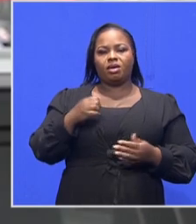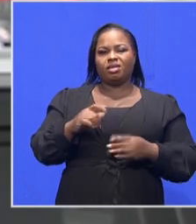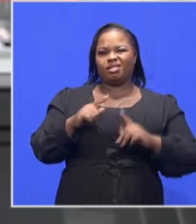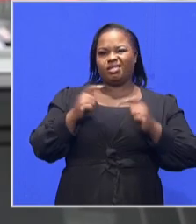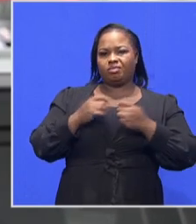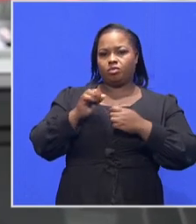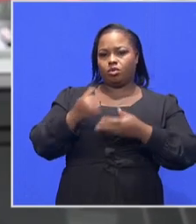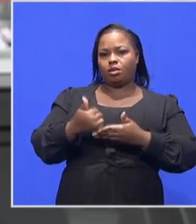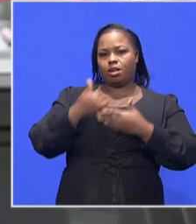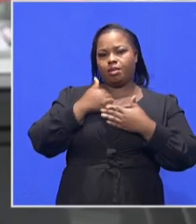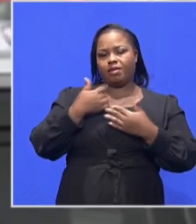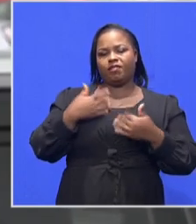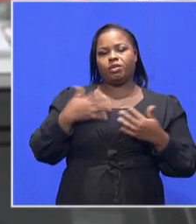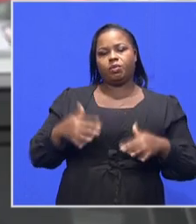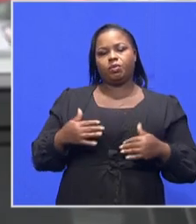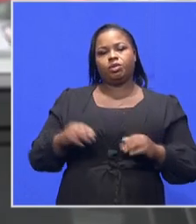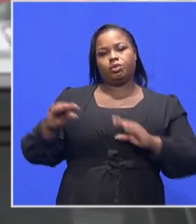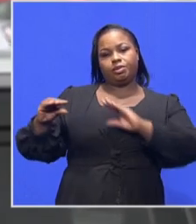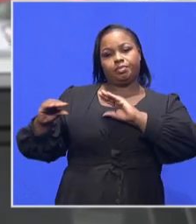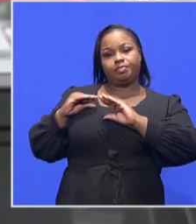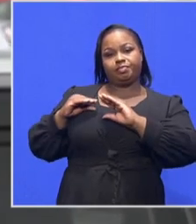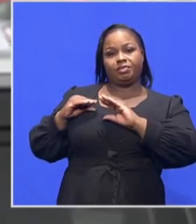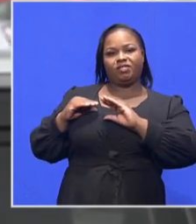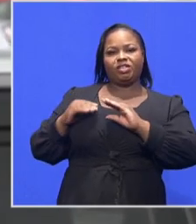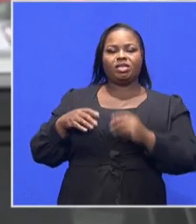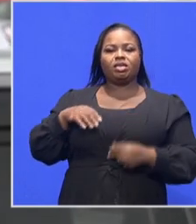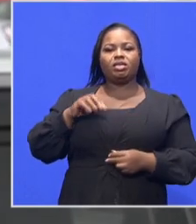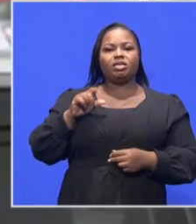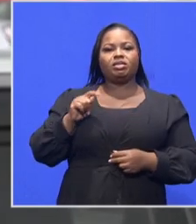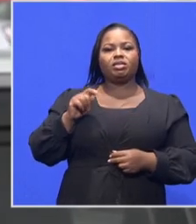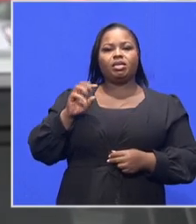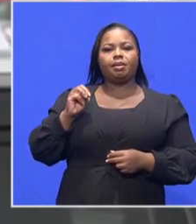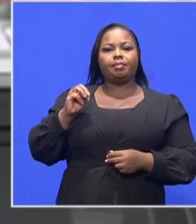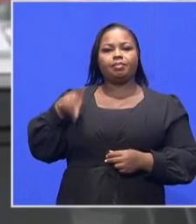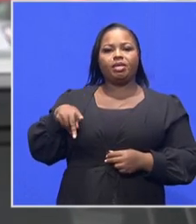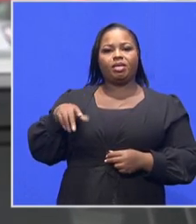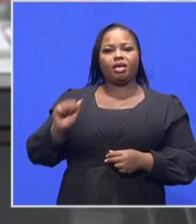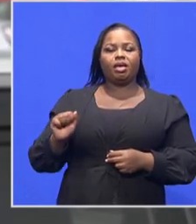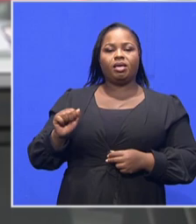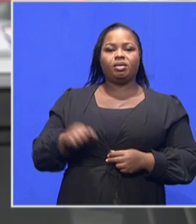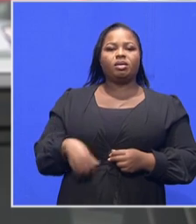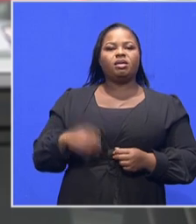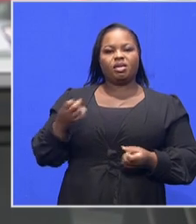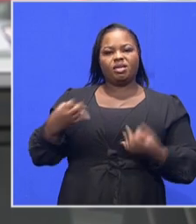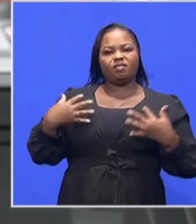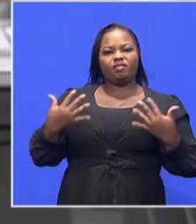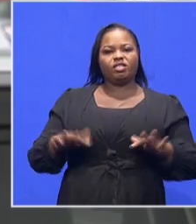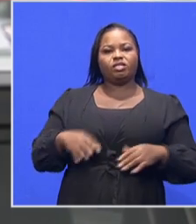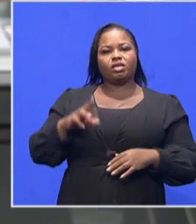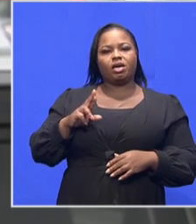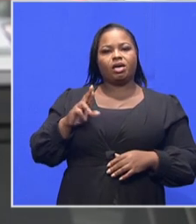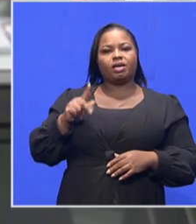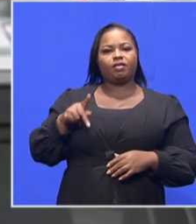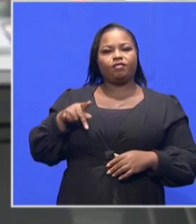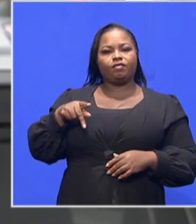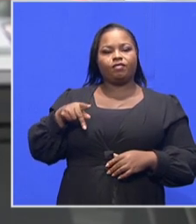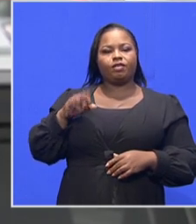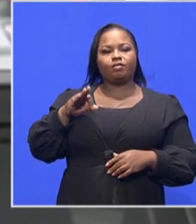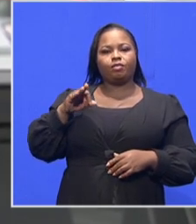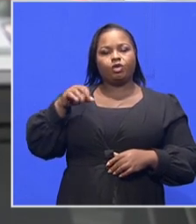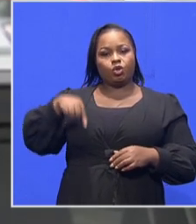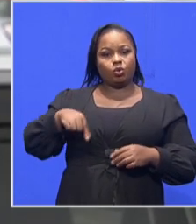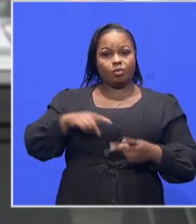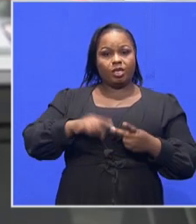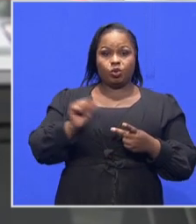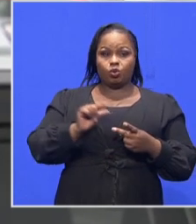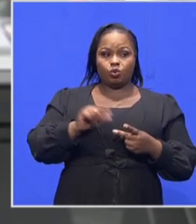lighthouse investor. TNPA has issued the RFQ for the harbour construction. We're going into a RFP mid-March. I can